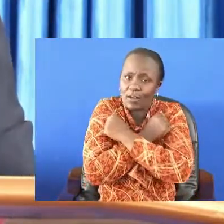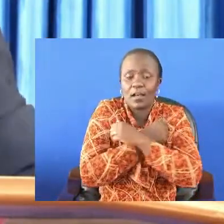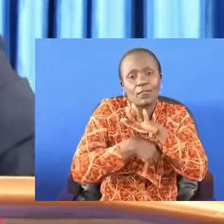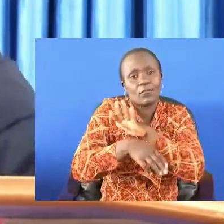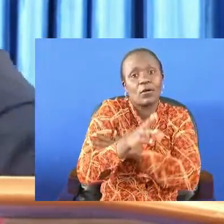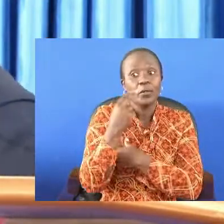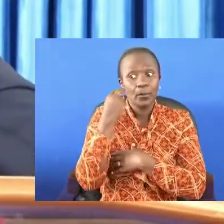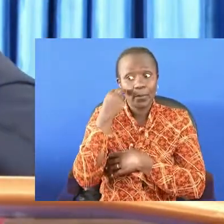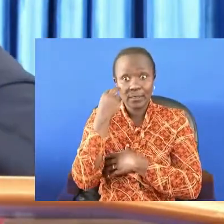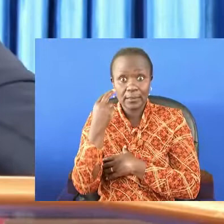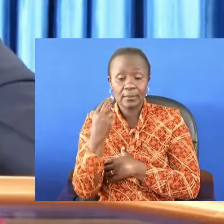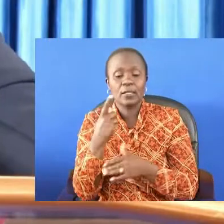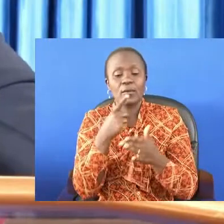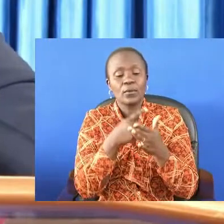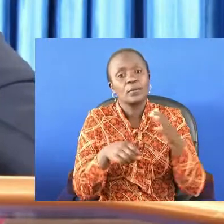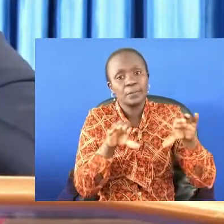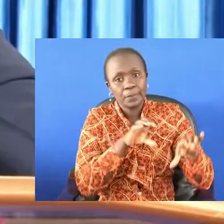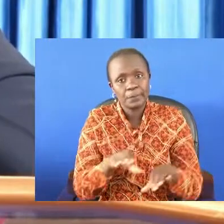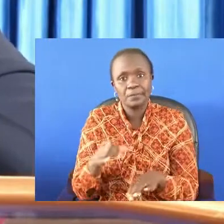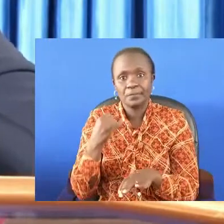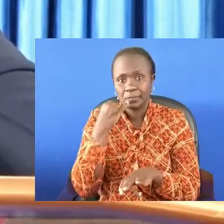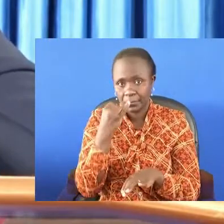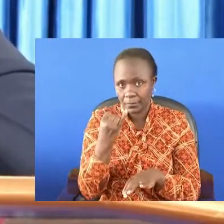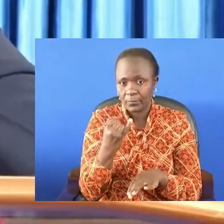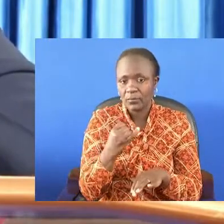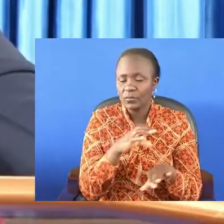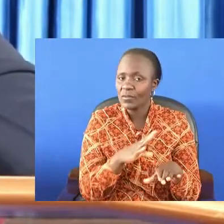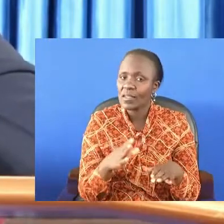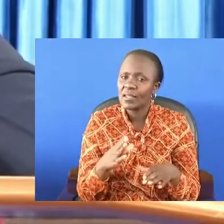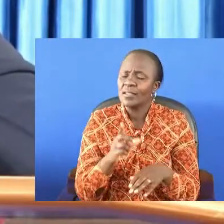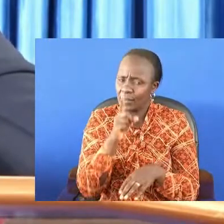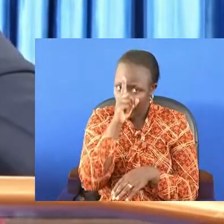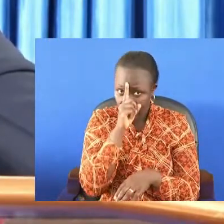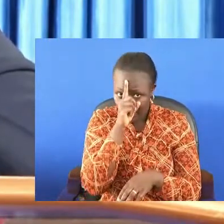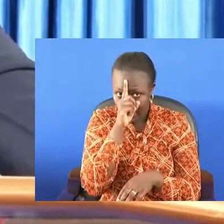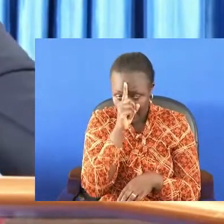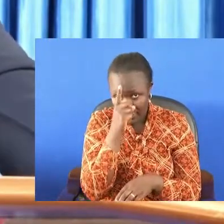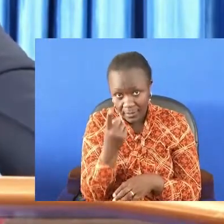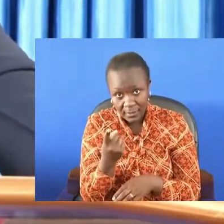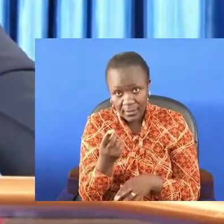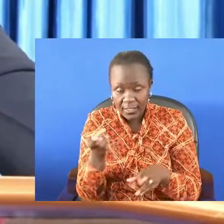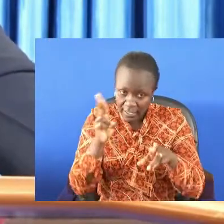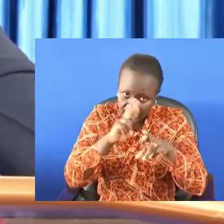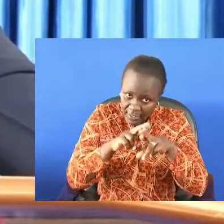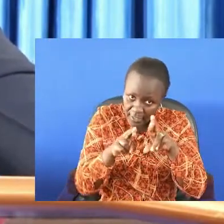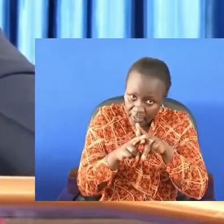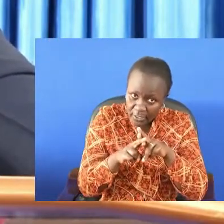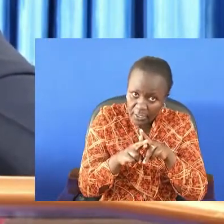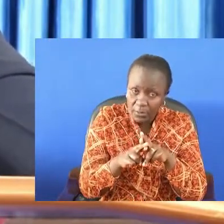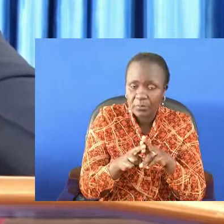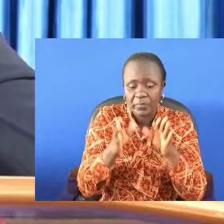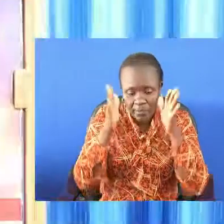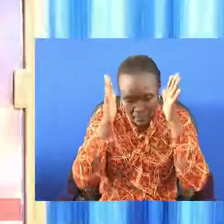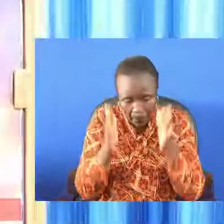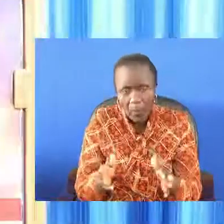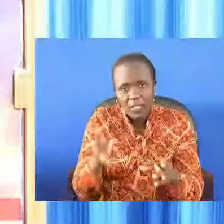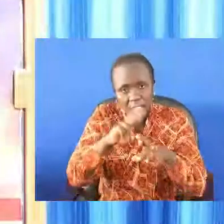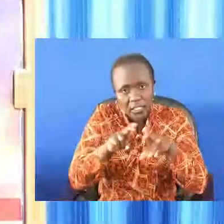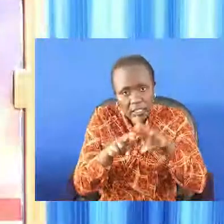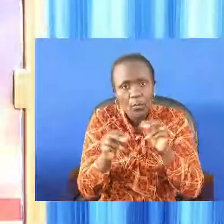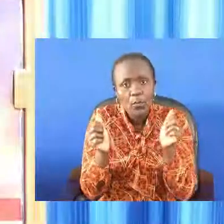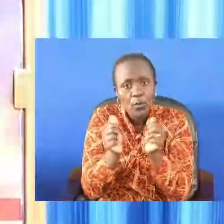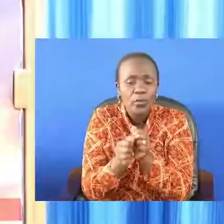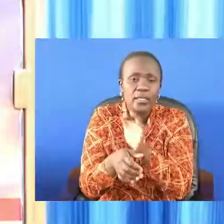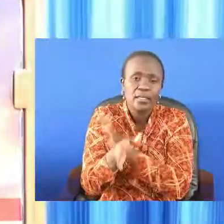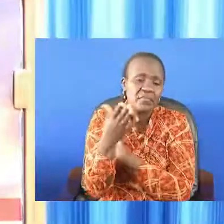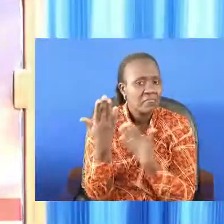God is doing. And it's very serious when we talk about personal relationship with God. You could be in